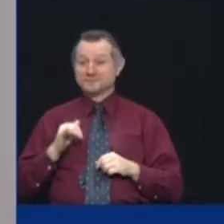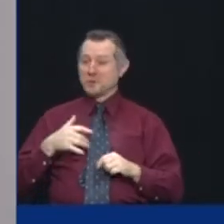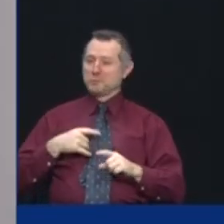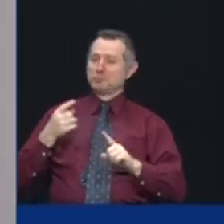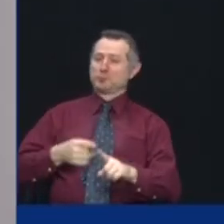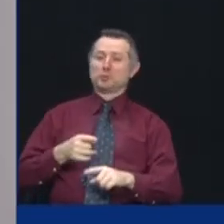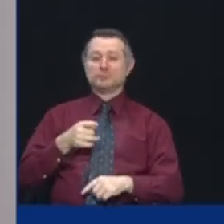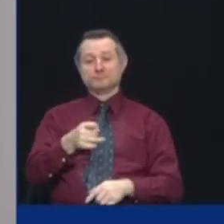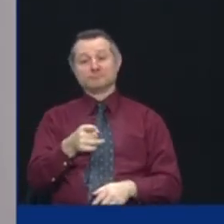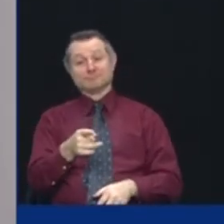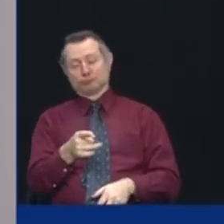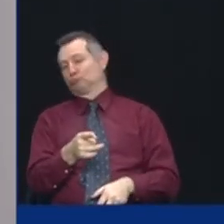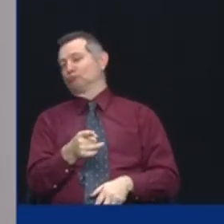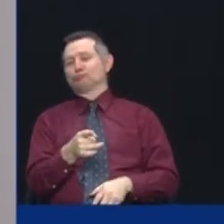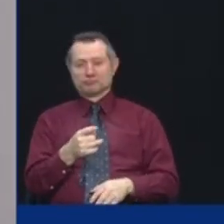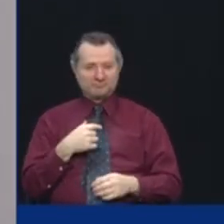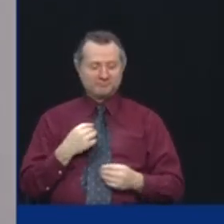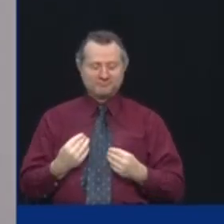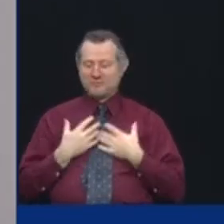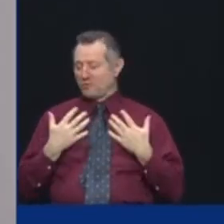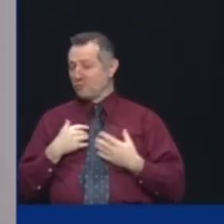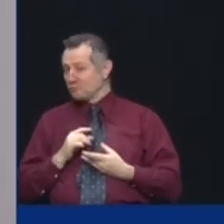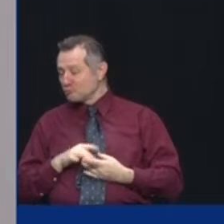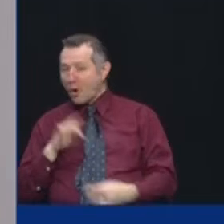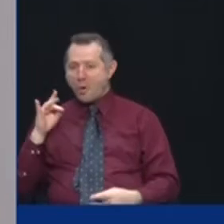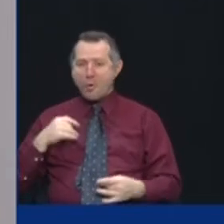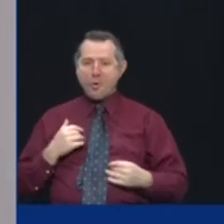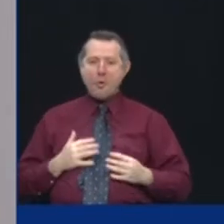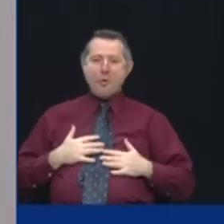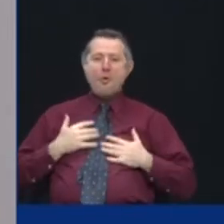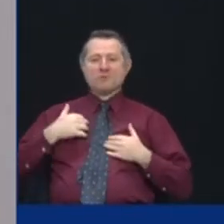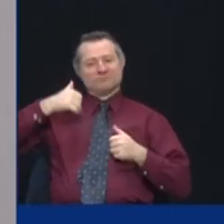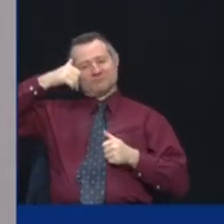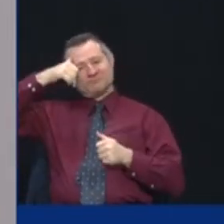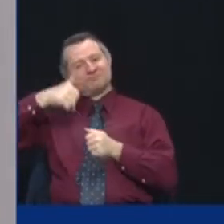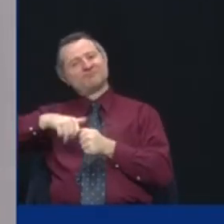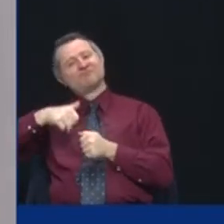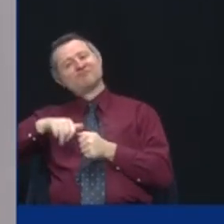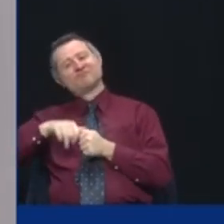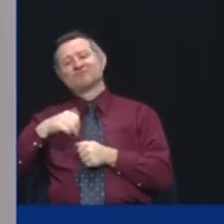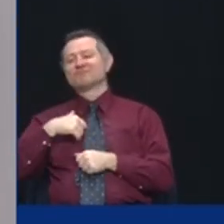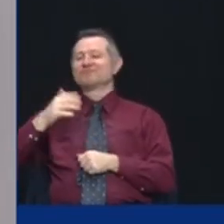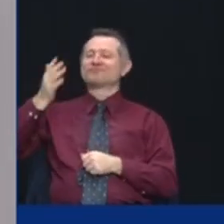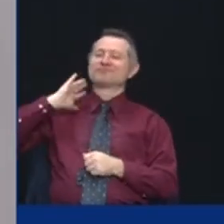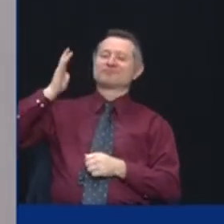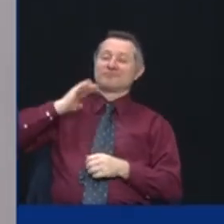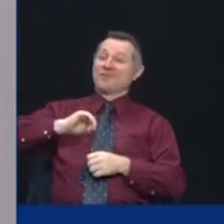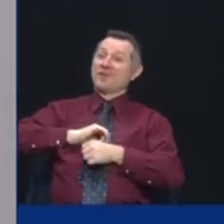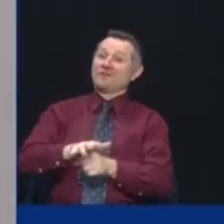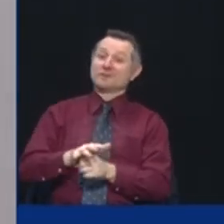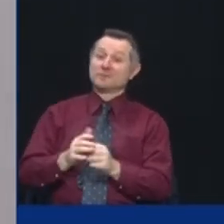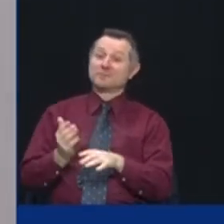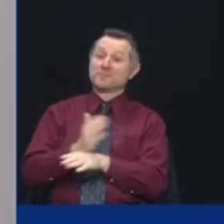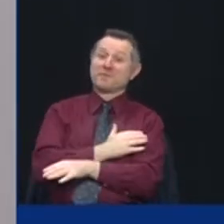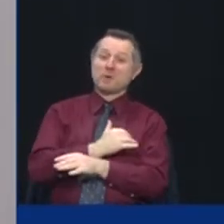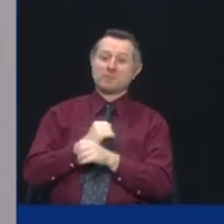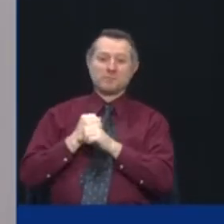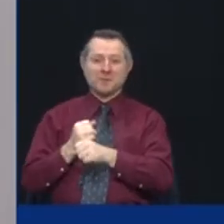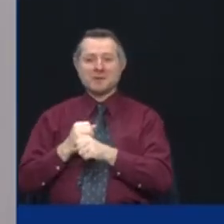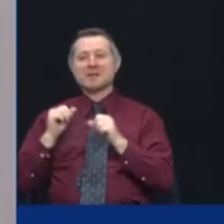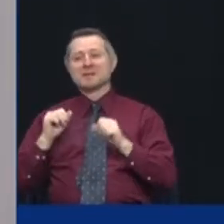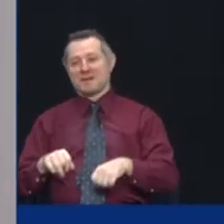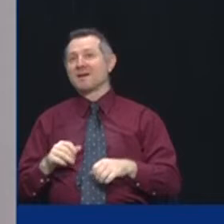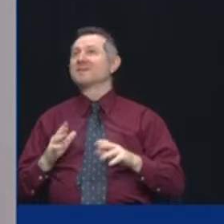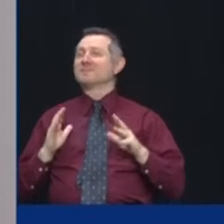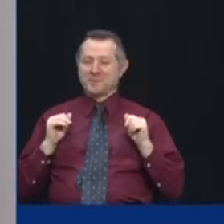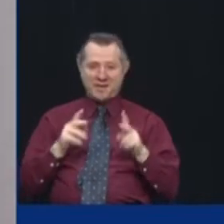us spirit. It reminded us of the way it used to be and the way it can be again. So thank